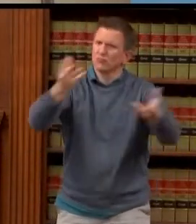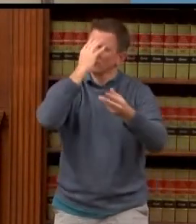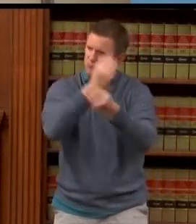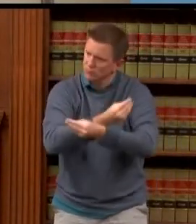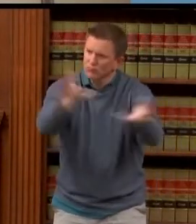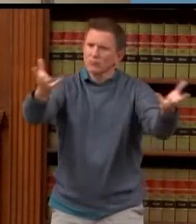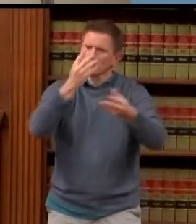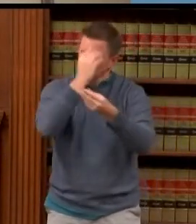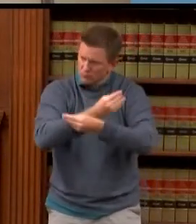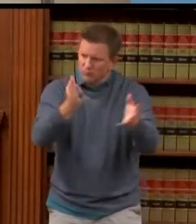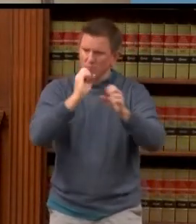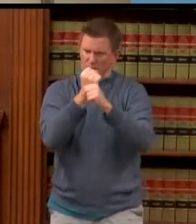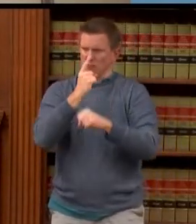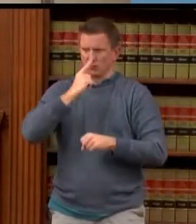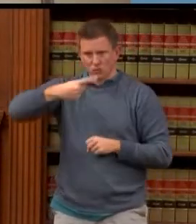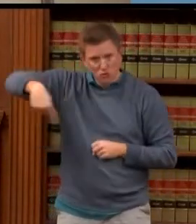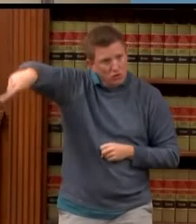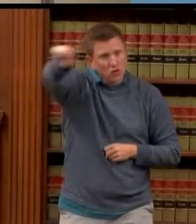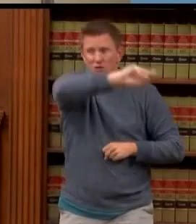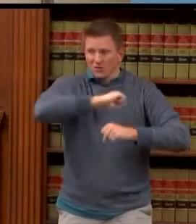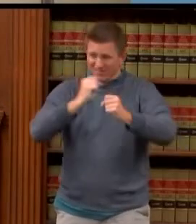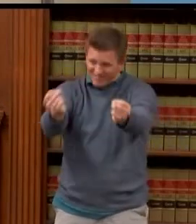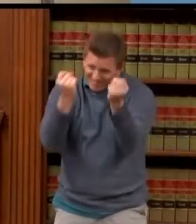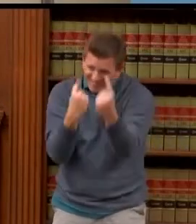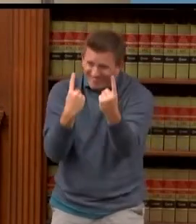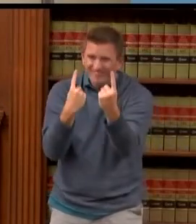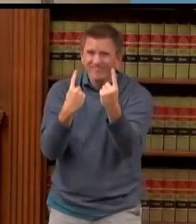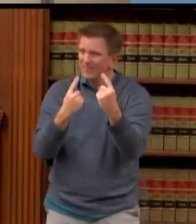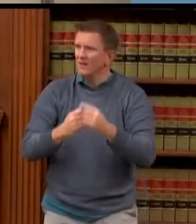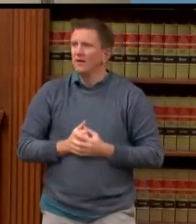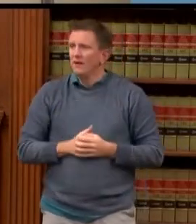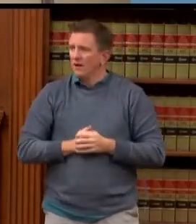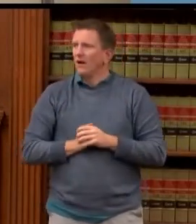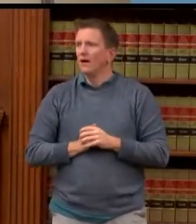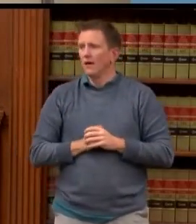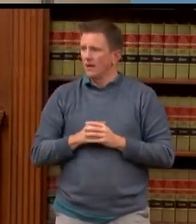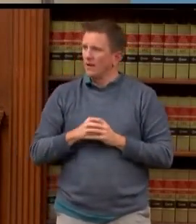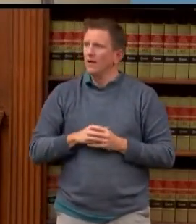those situations where we need to conduct enforcement to a minimum.